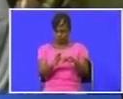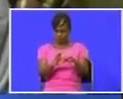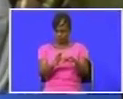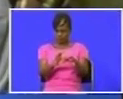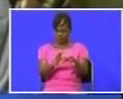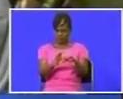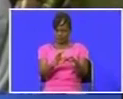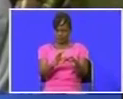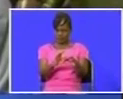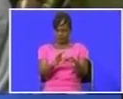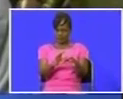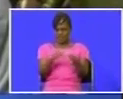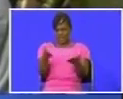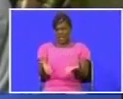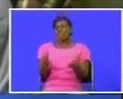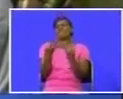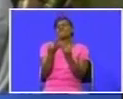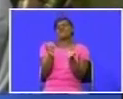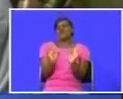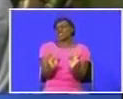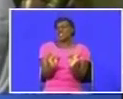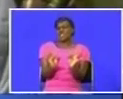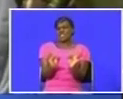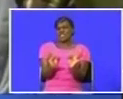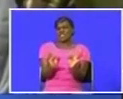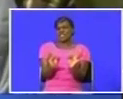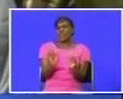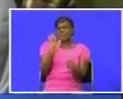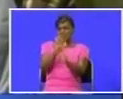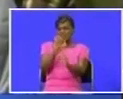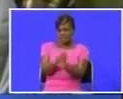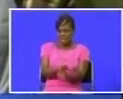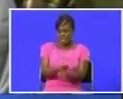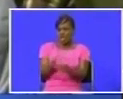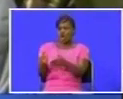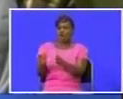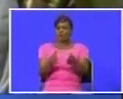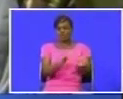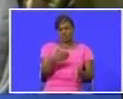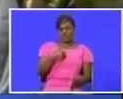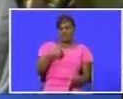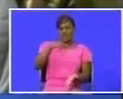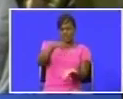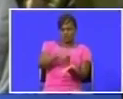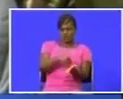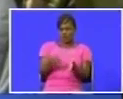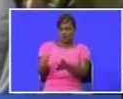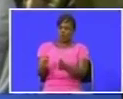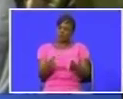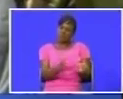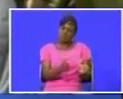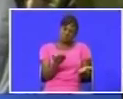now as a free man, and therefore a man with very many options, including the option, if he